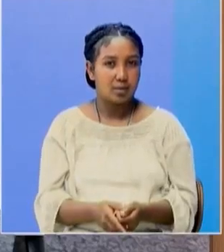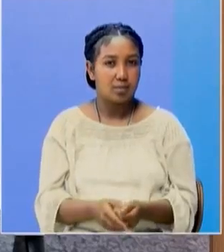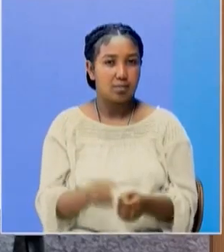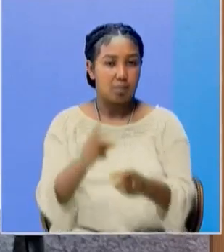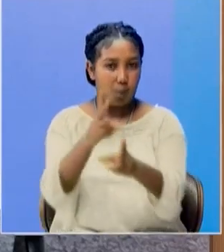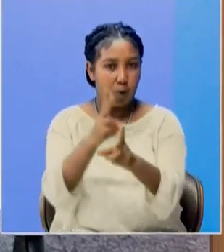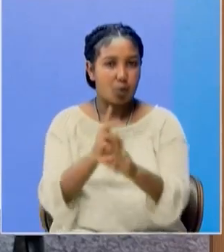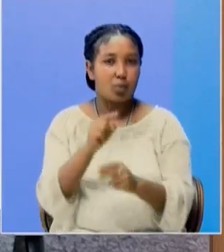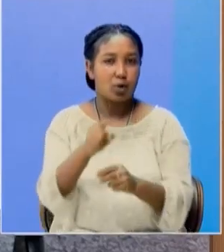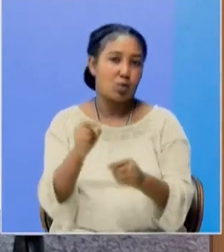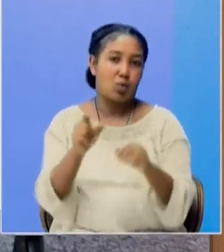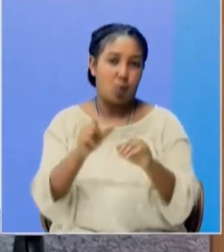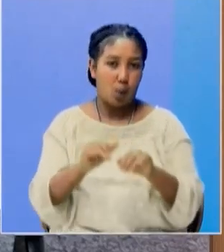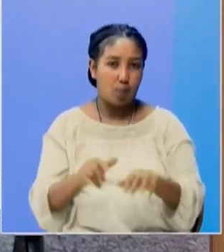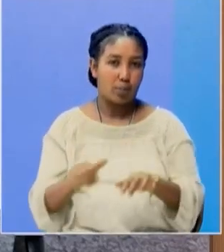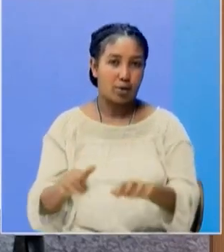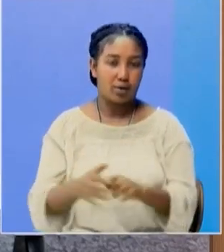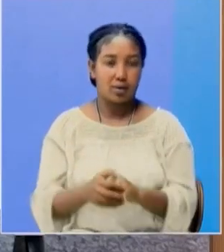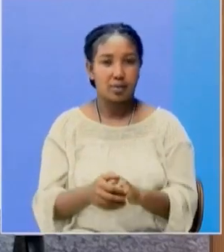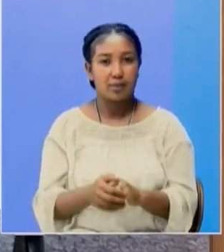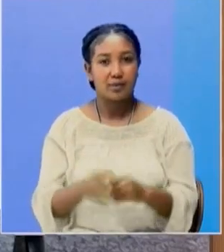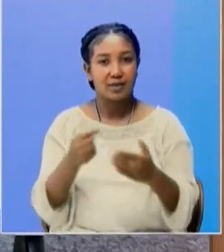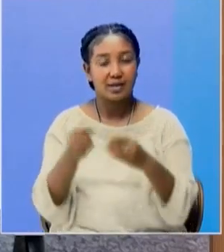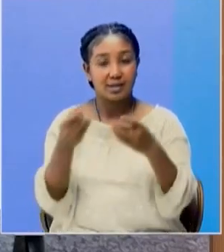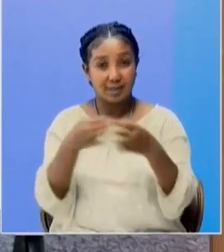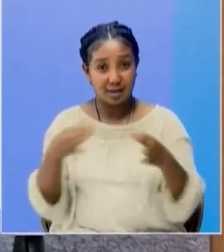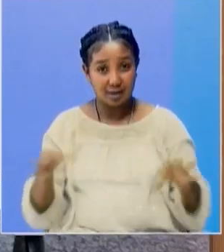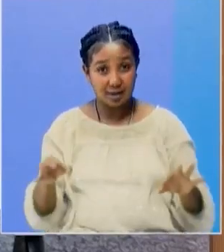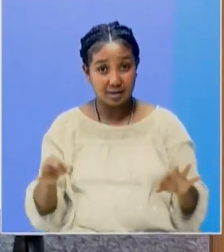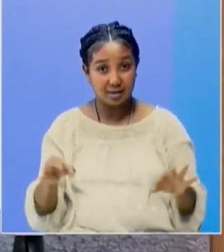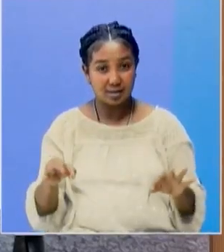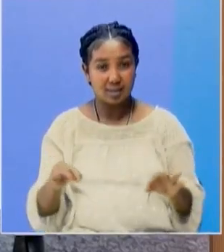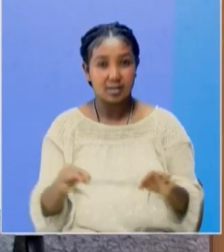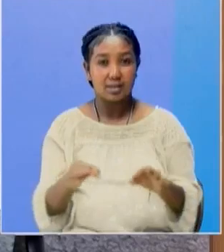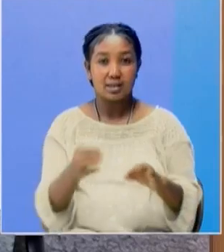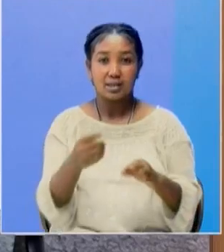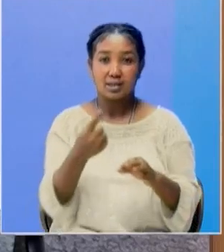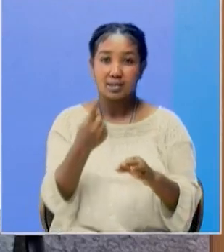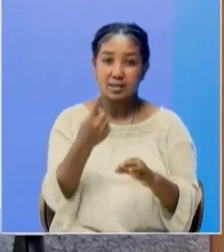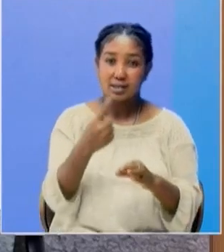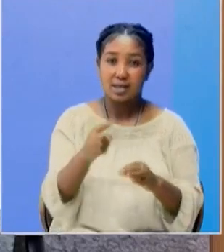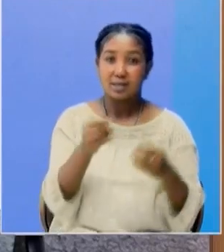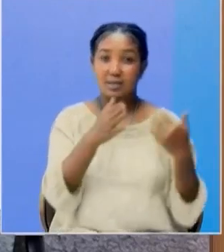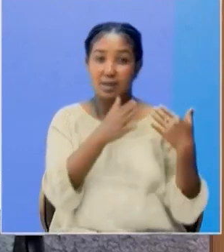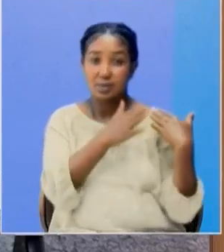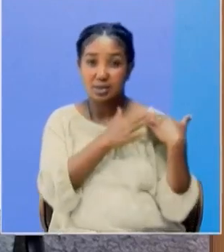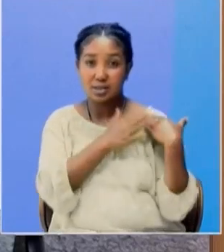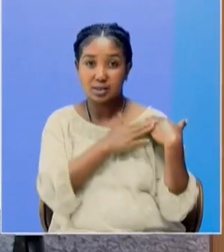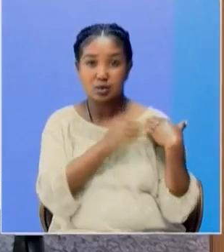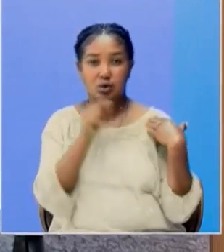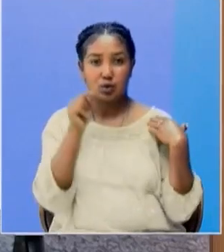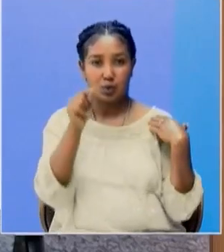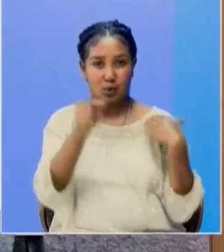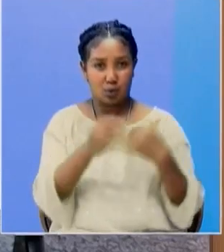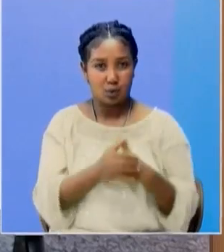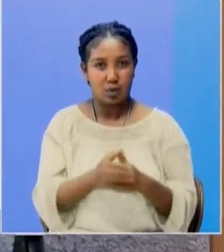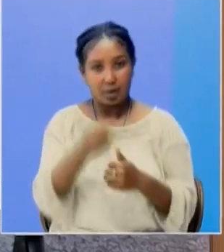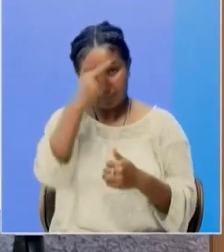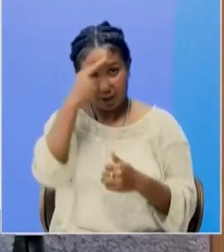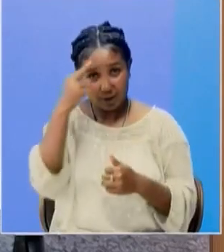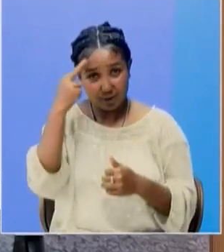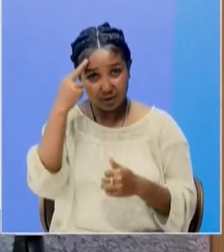Borrow me your computer. In this sentence, the subject is you,